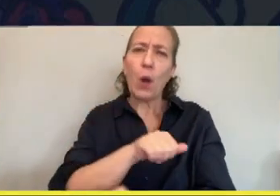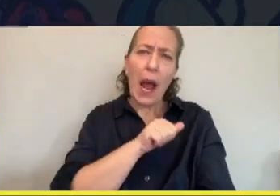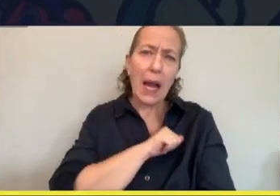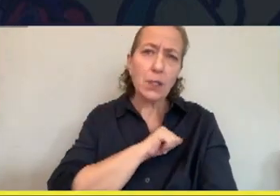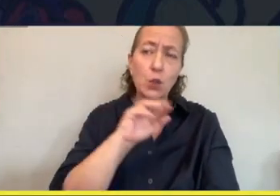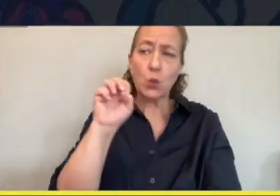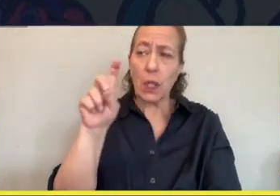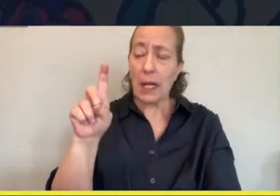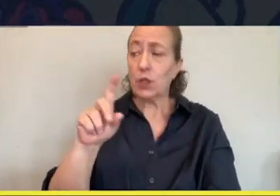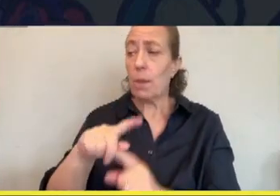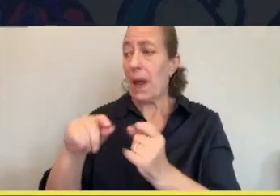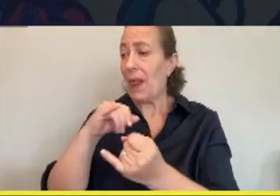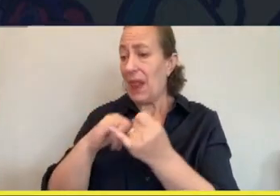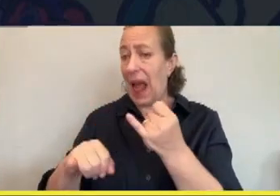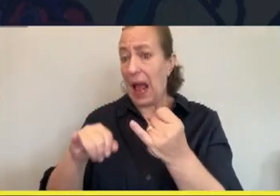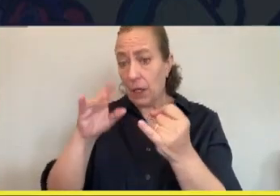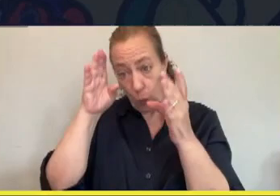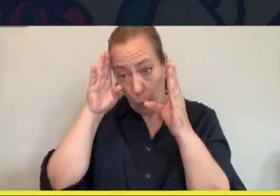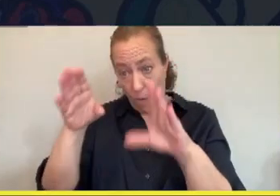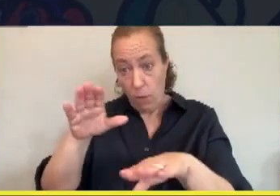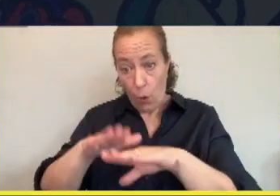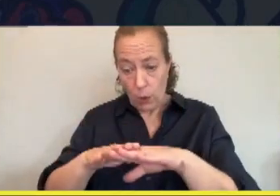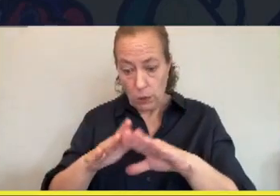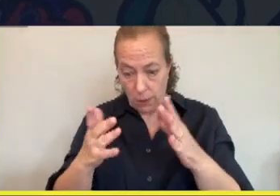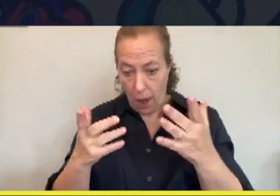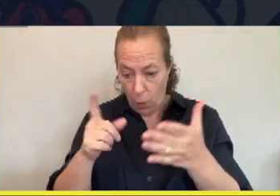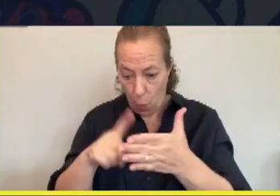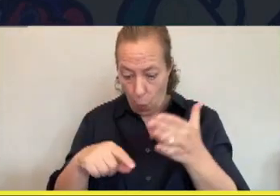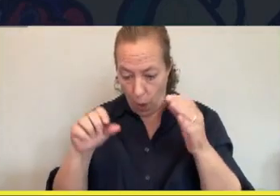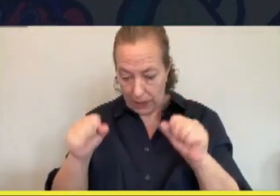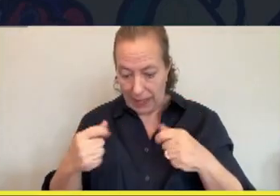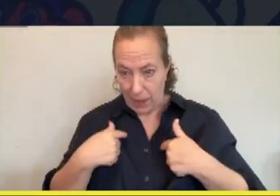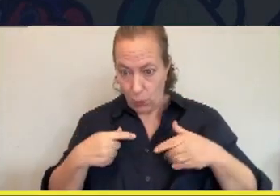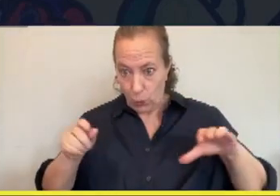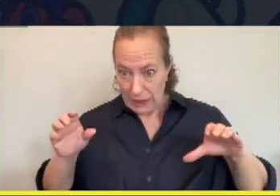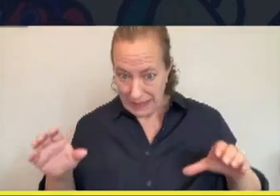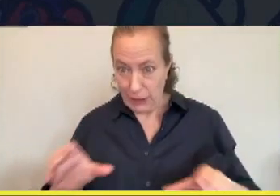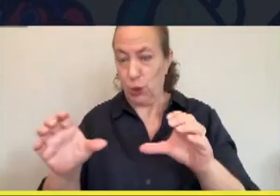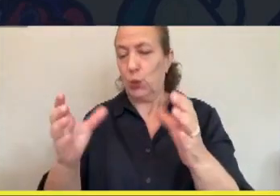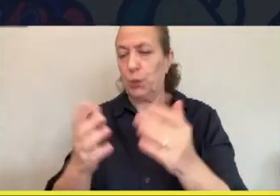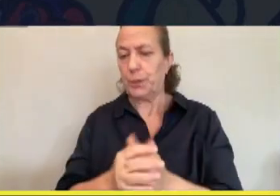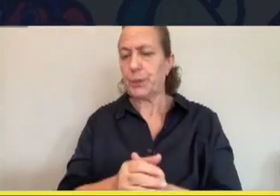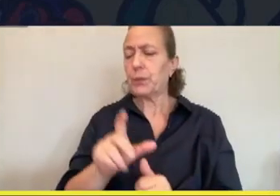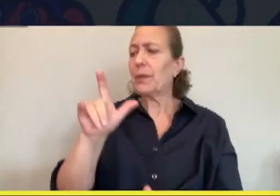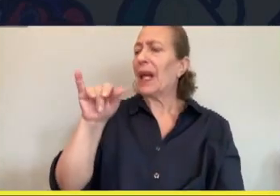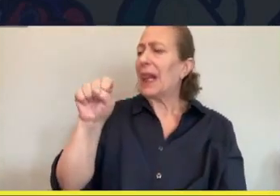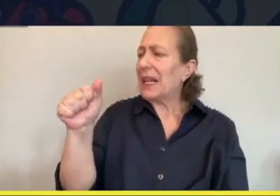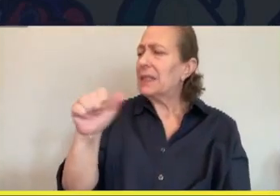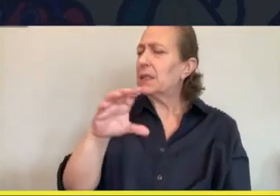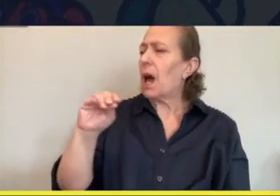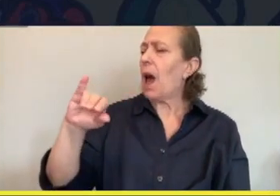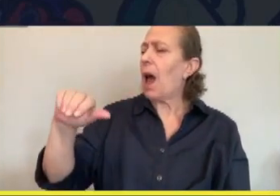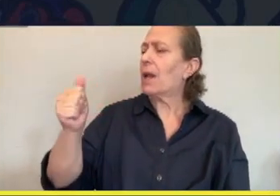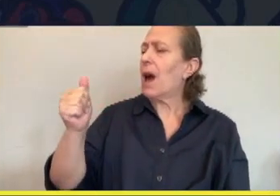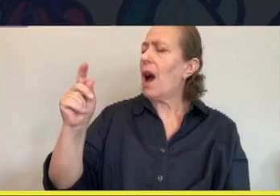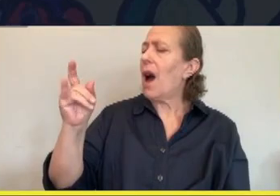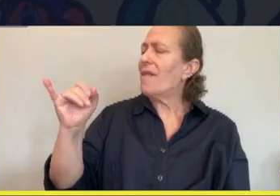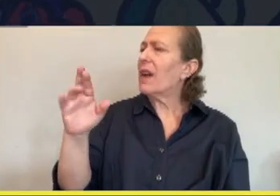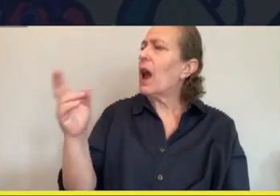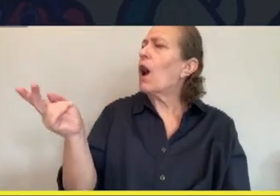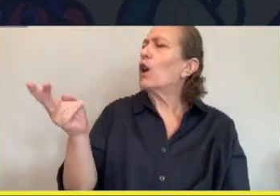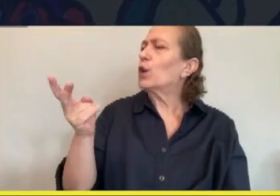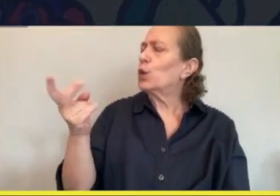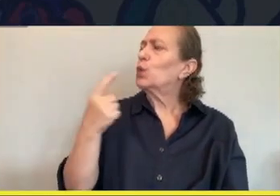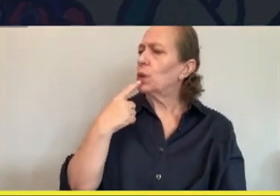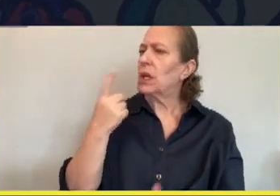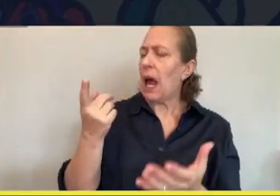we're focused on what can be done. Lisa, in your overview, and Javier, in your response, you mentioned, we have policies, but that